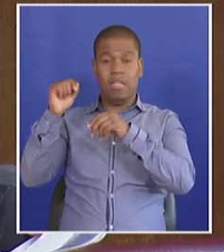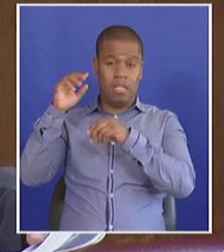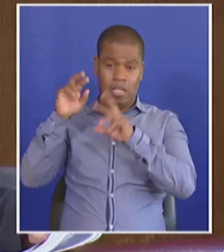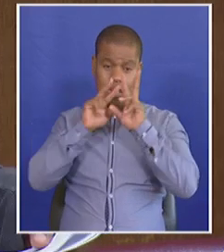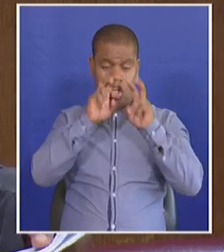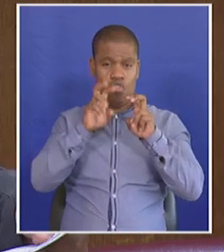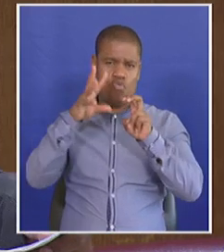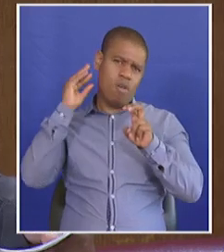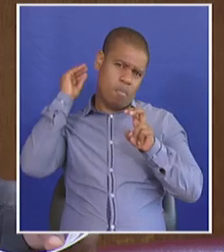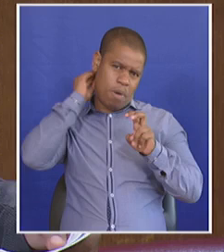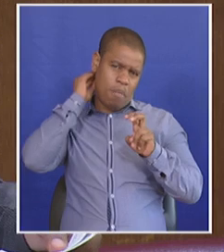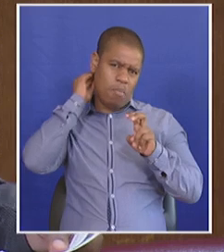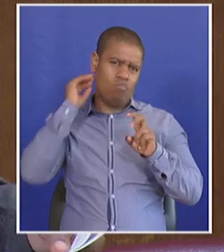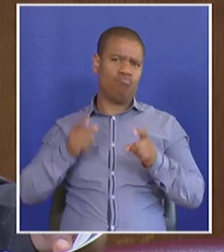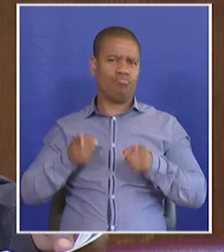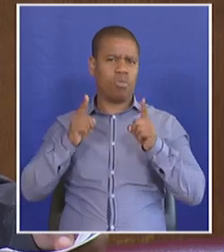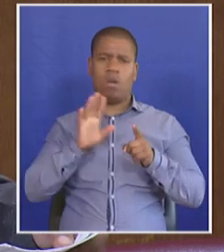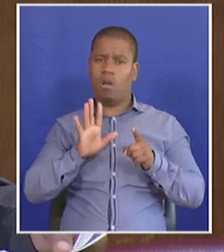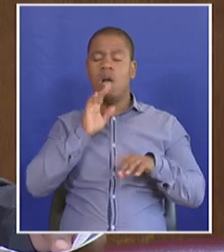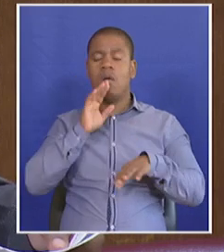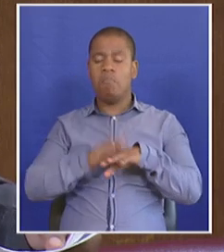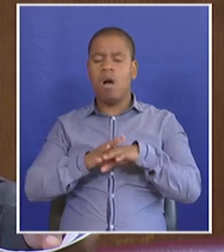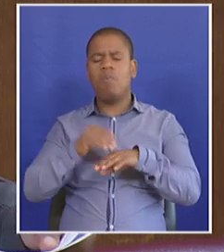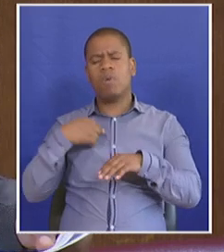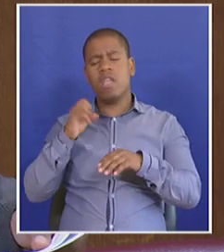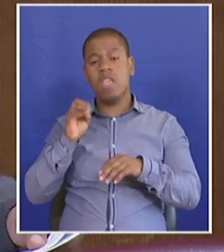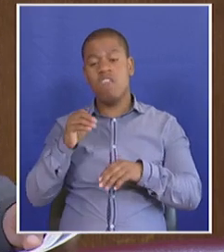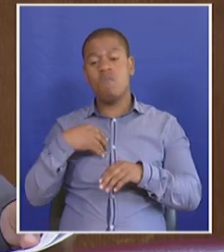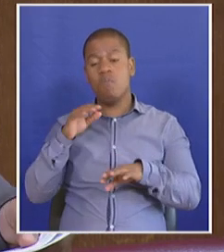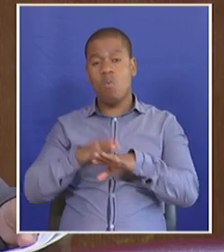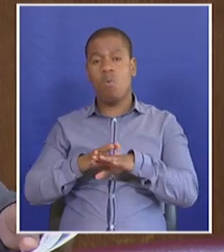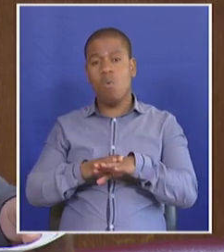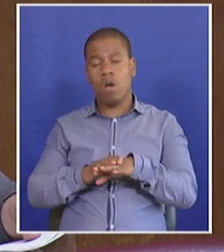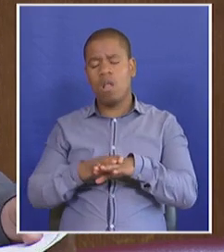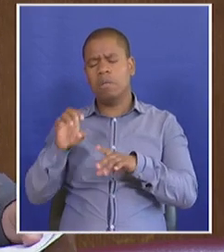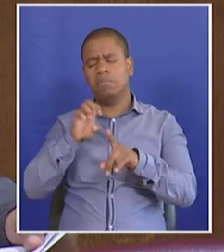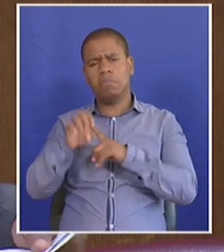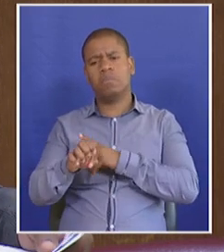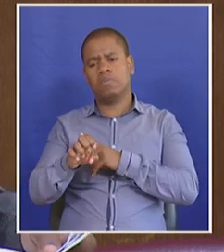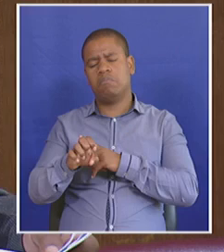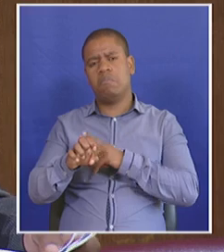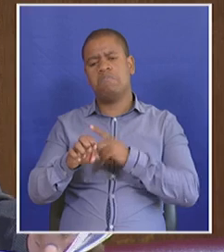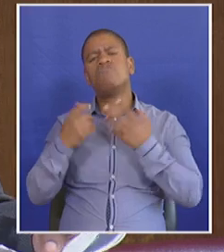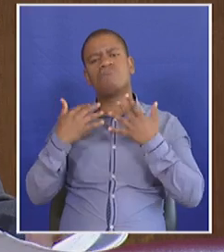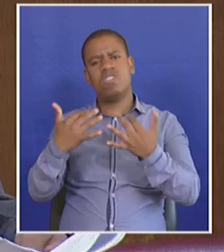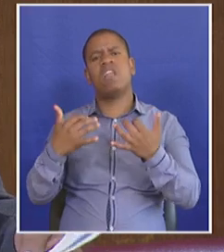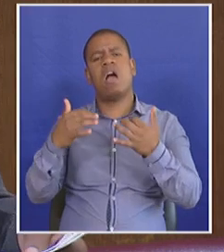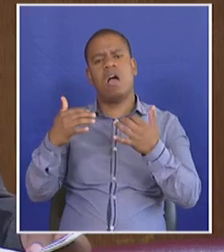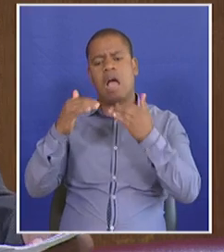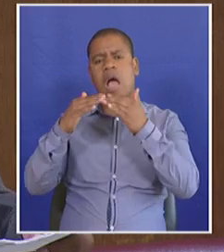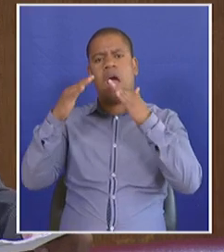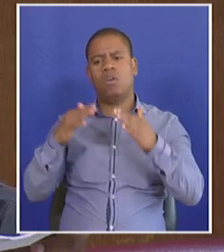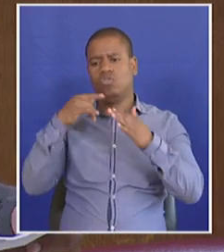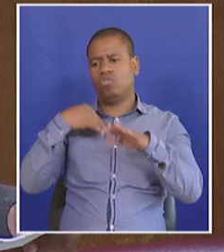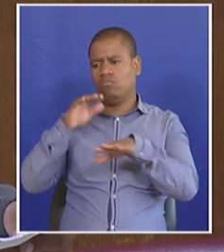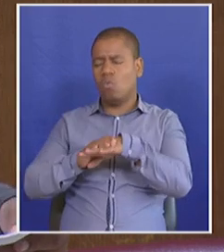readily available. I mean, the question was straightforward, the Green Hawks. But it took years for the Department of Justice to consider